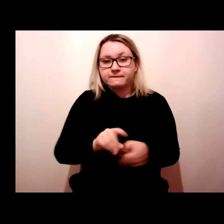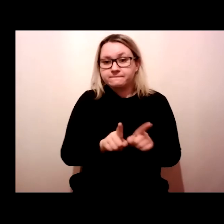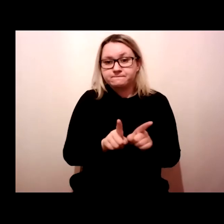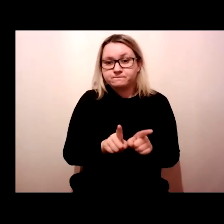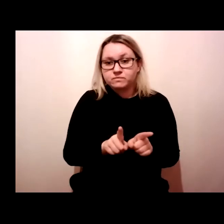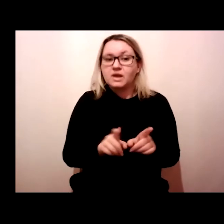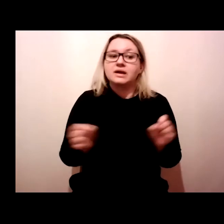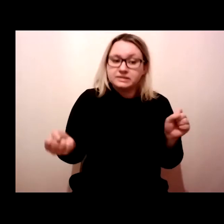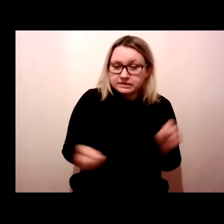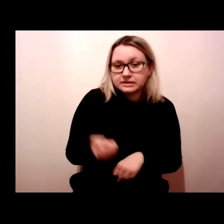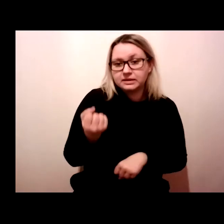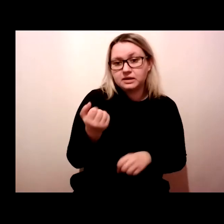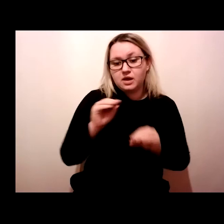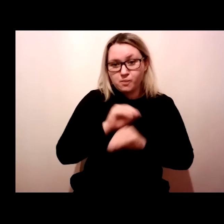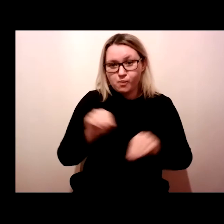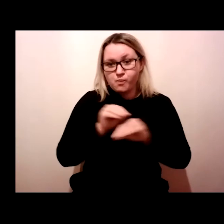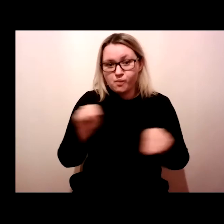And yes,